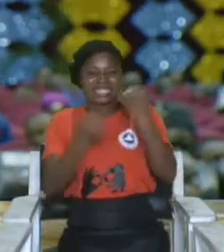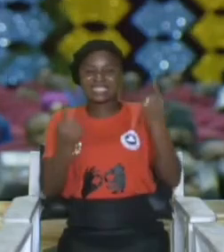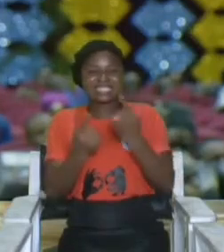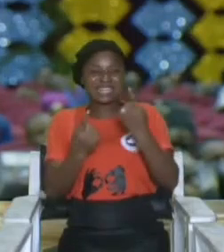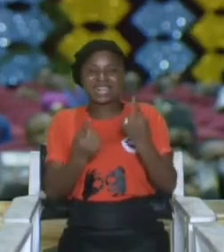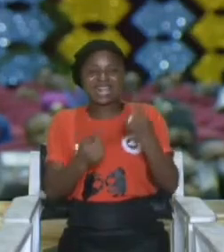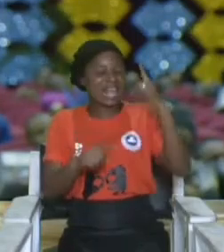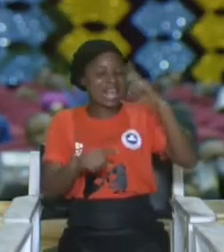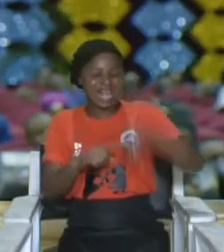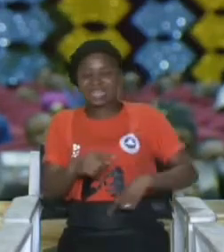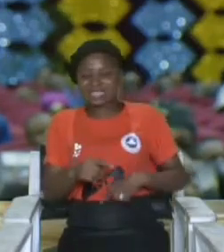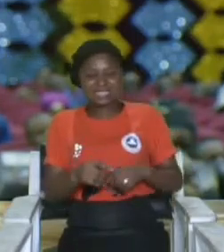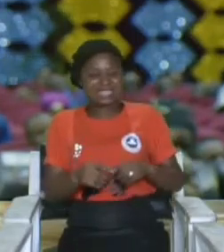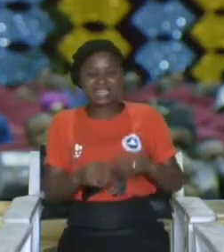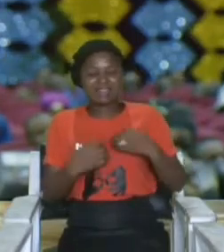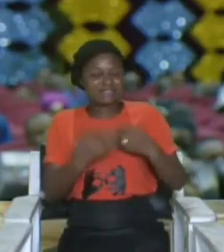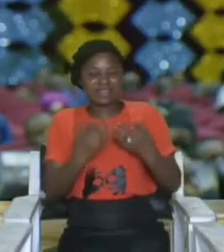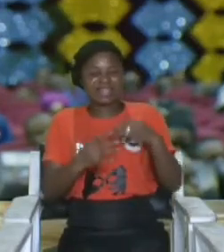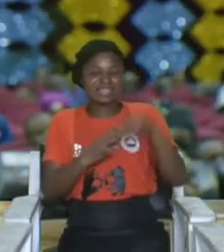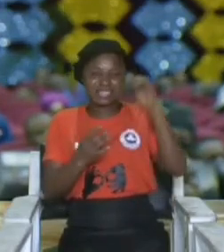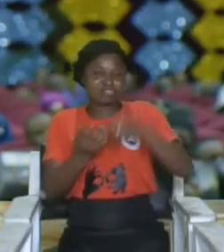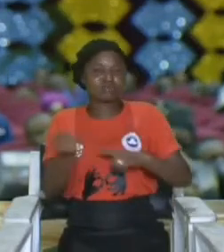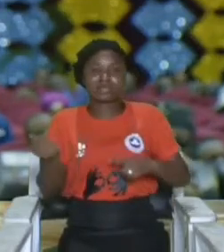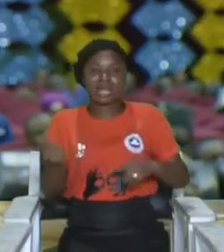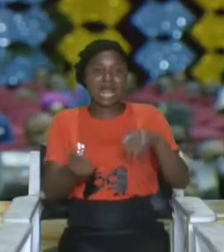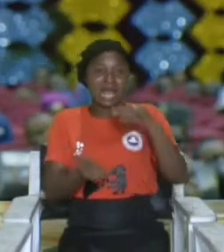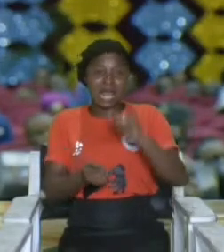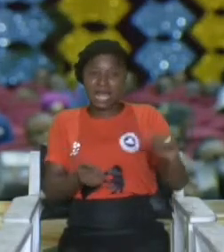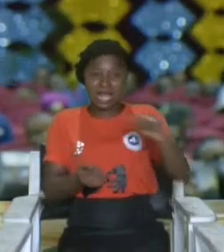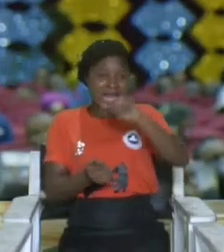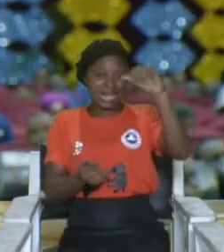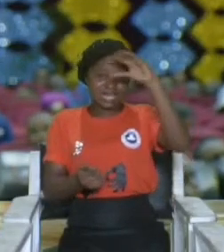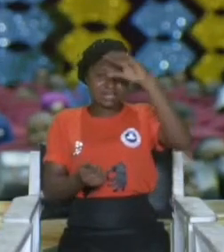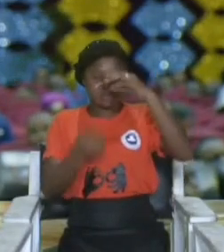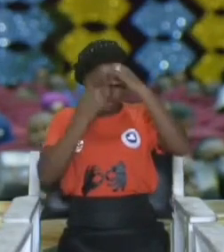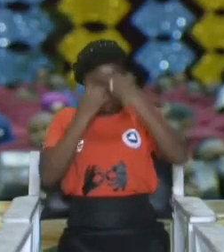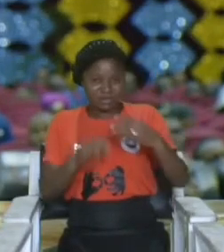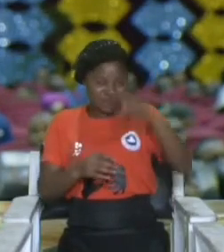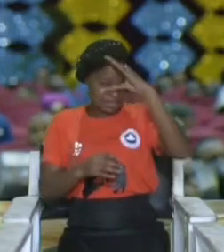fire in his rod. I tell that again. A disobedient man